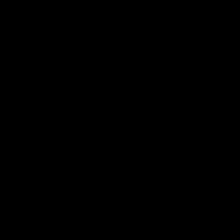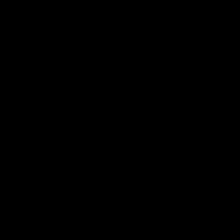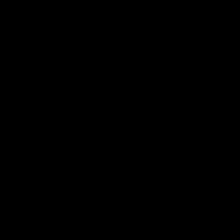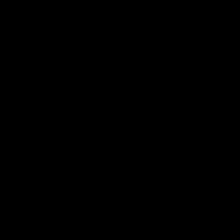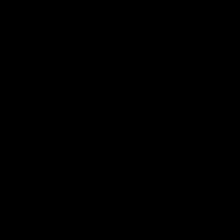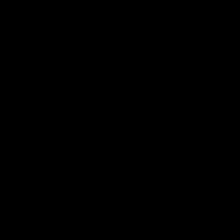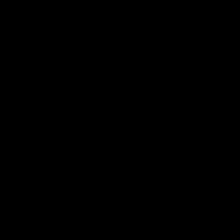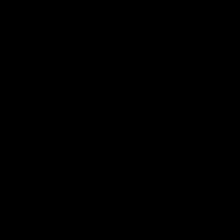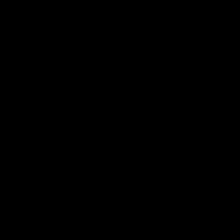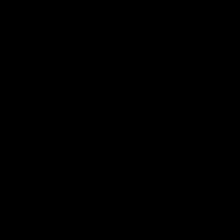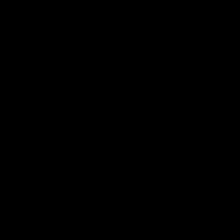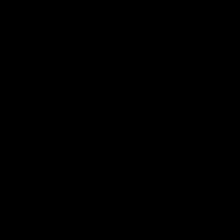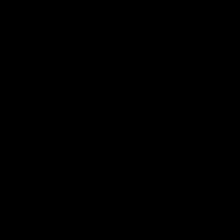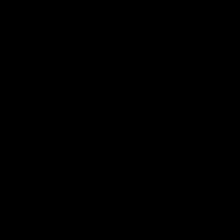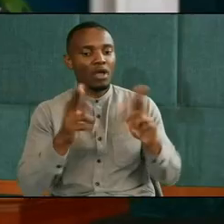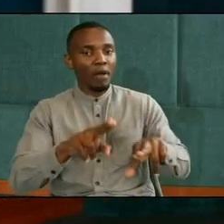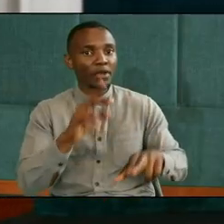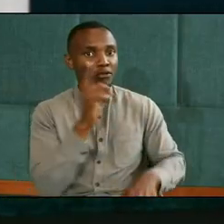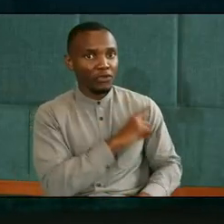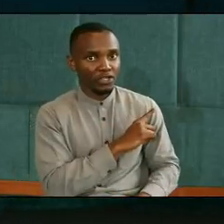3, already gone.